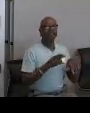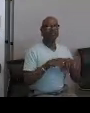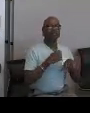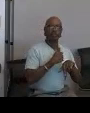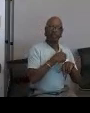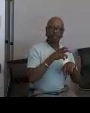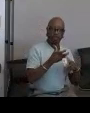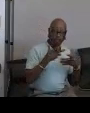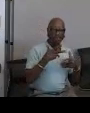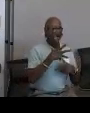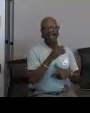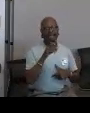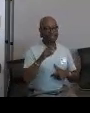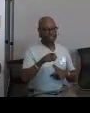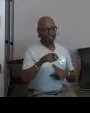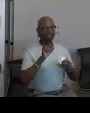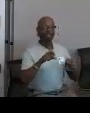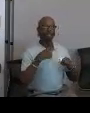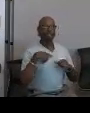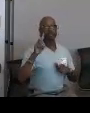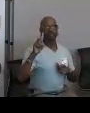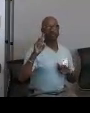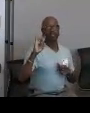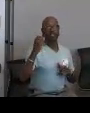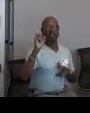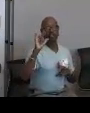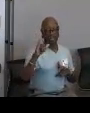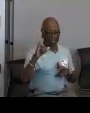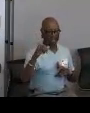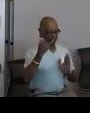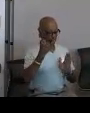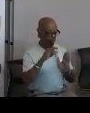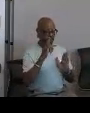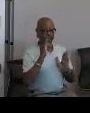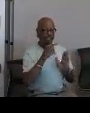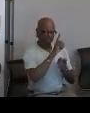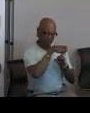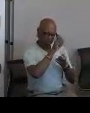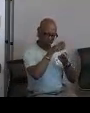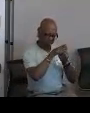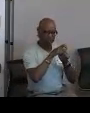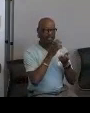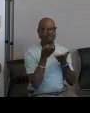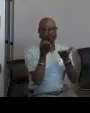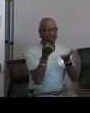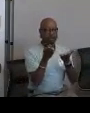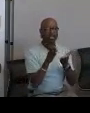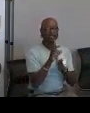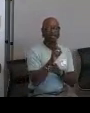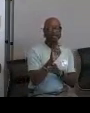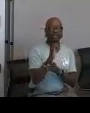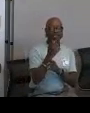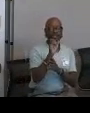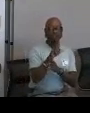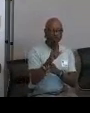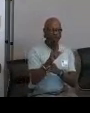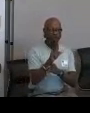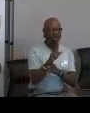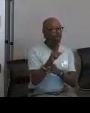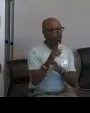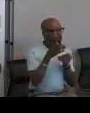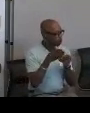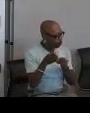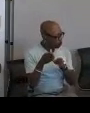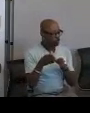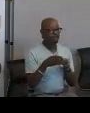and need to be able to draw digitally so that we have the precision offered by digital workflows and the revision,